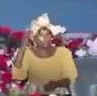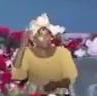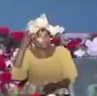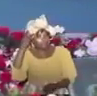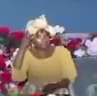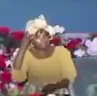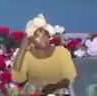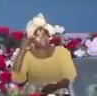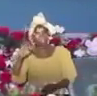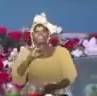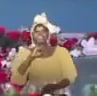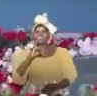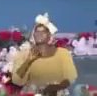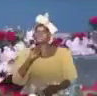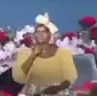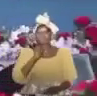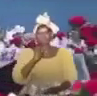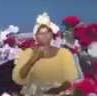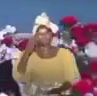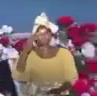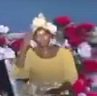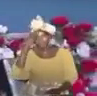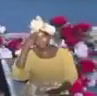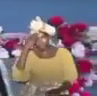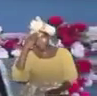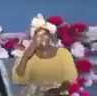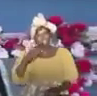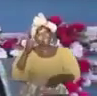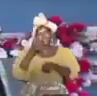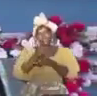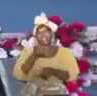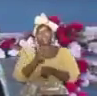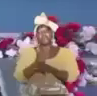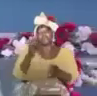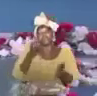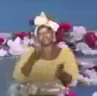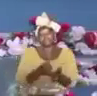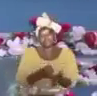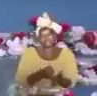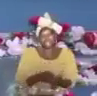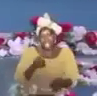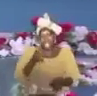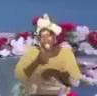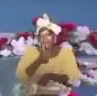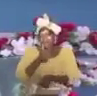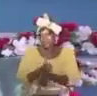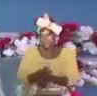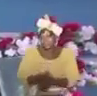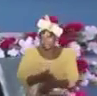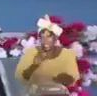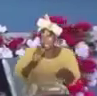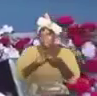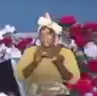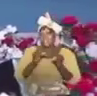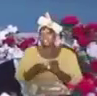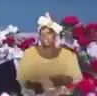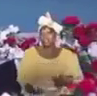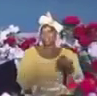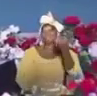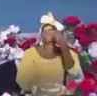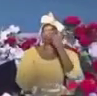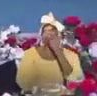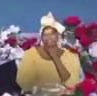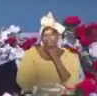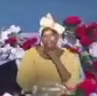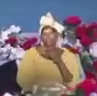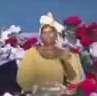says, abuse of it is inevitable. The word abuse comes from two words, abnormal use. Every time